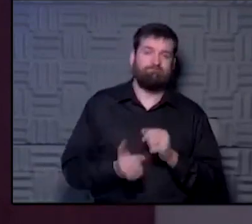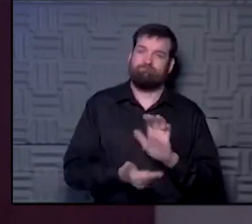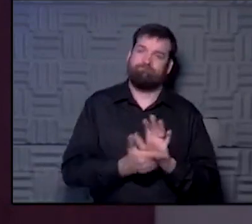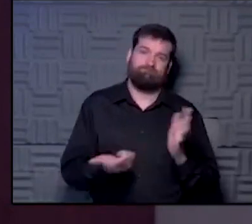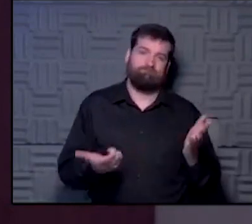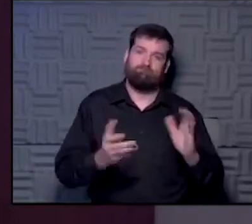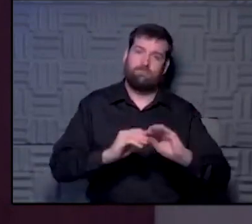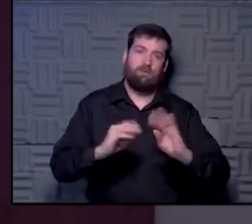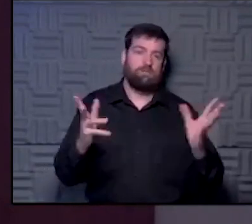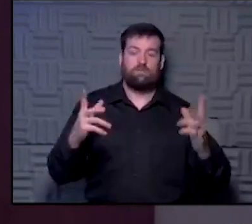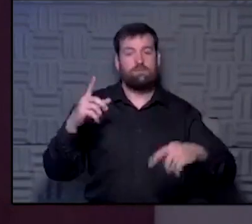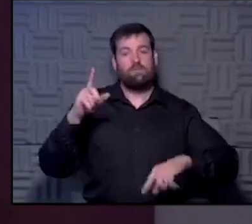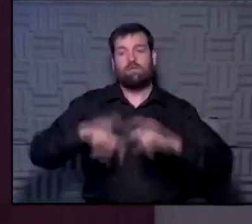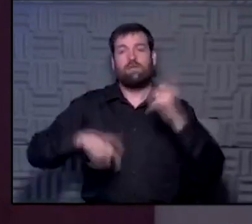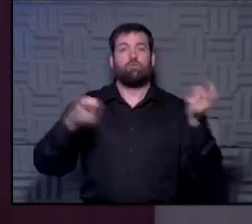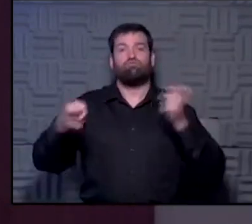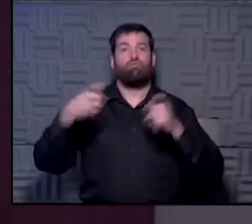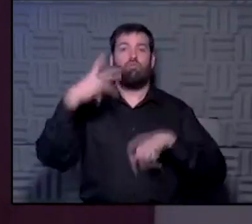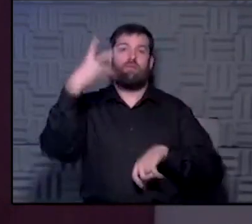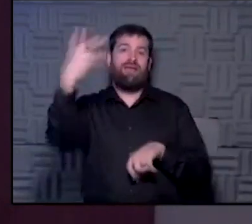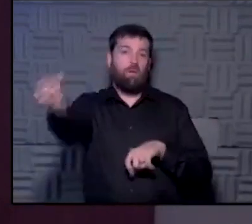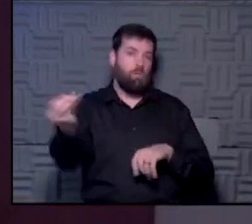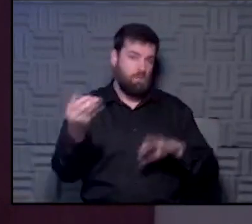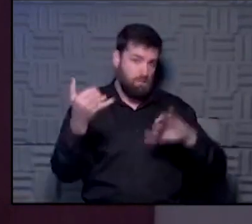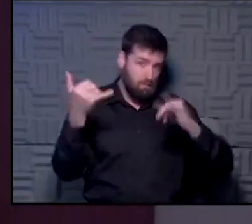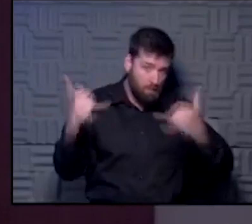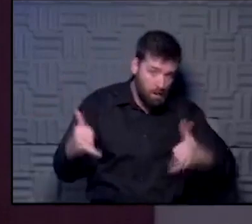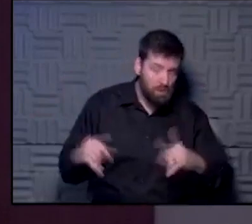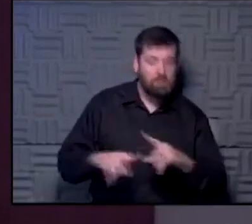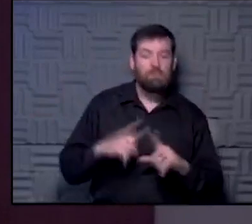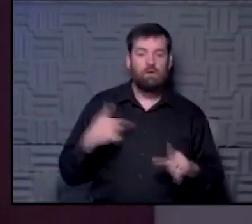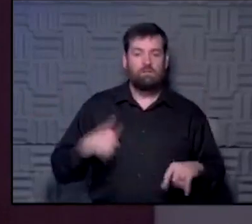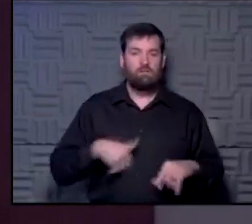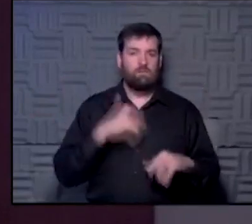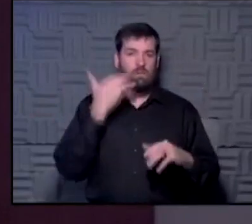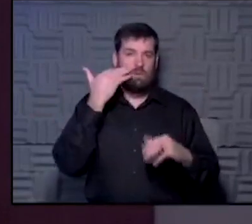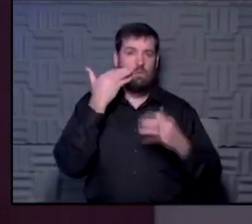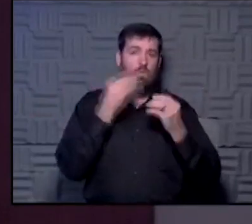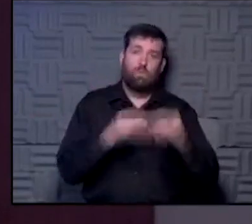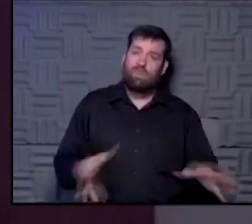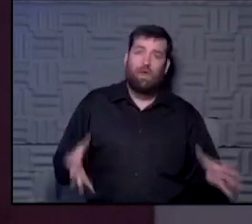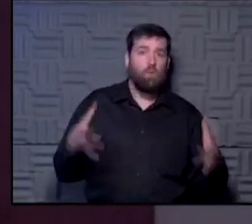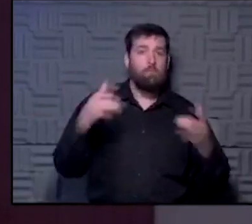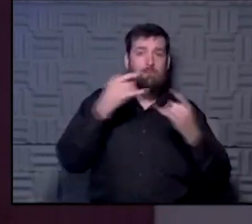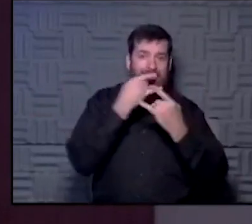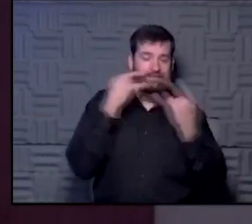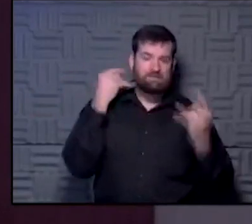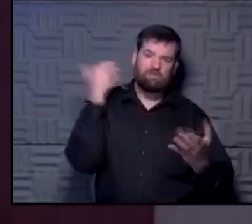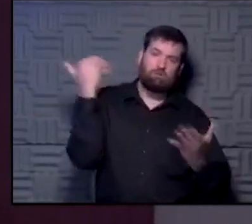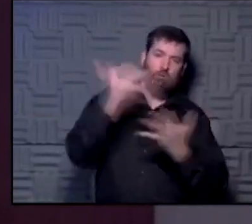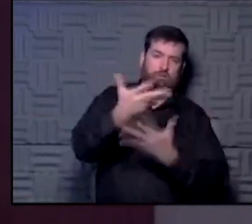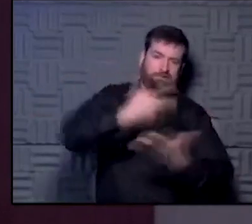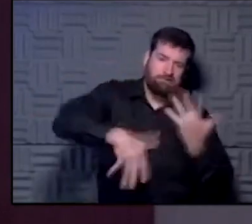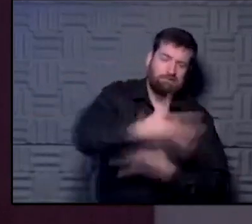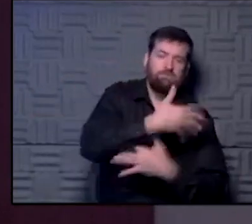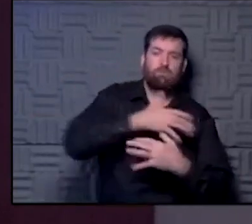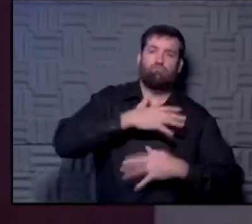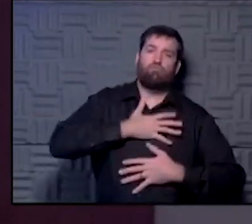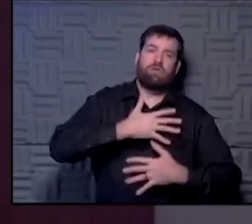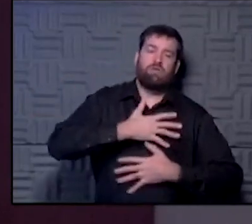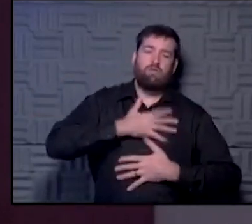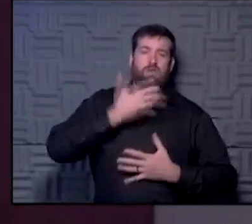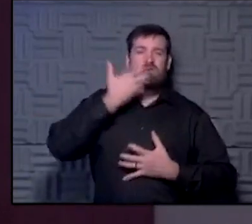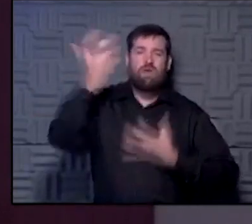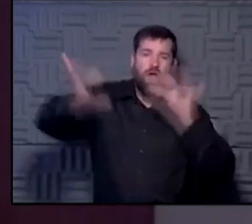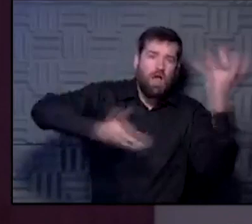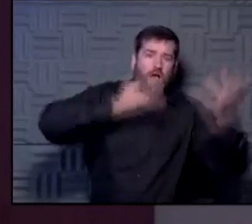can't control them going to other jurisdictions and playing. But we know that without masks, that close body contact, the breathing on one another, the